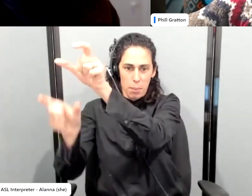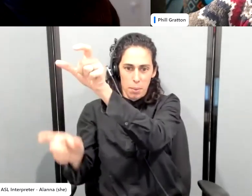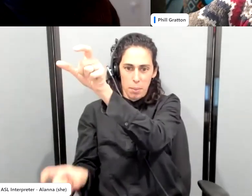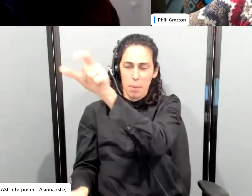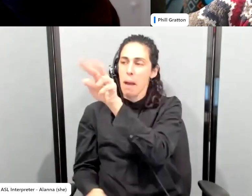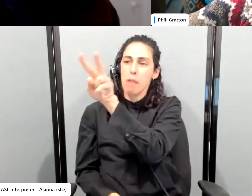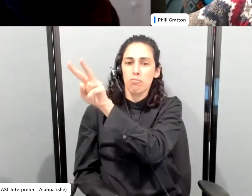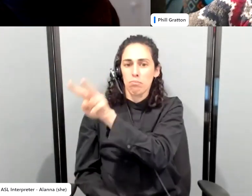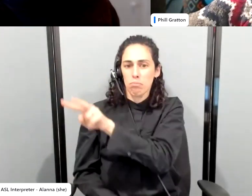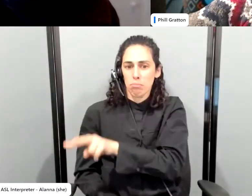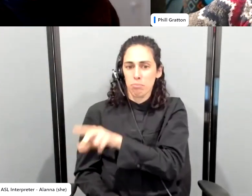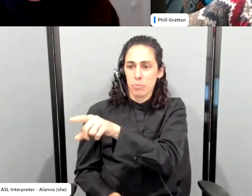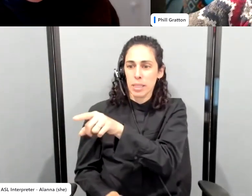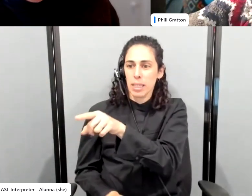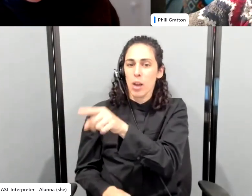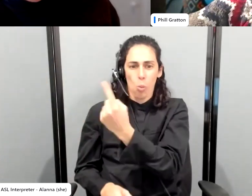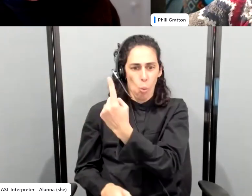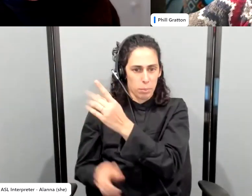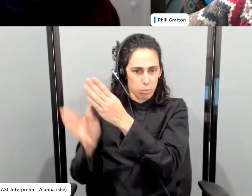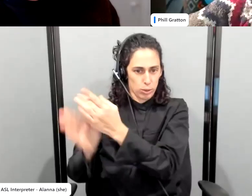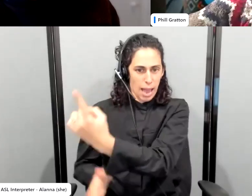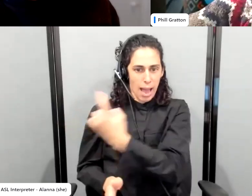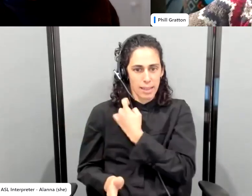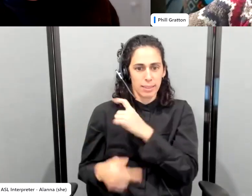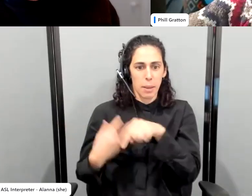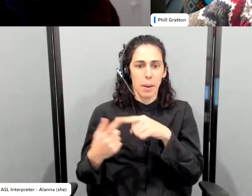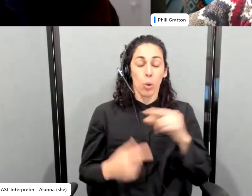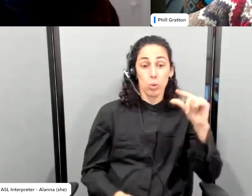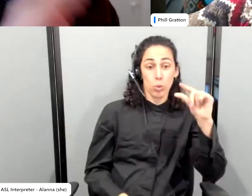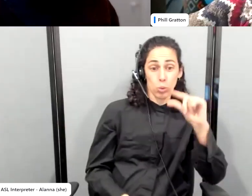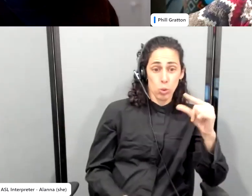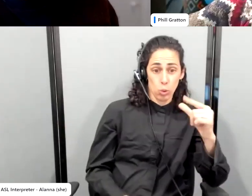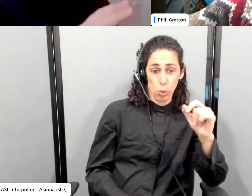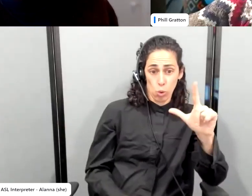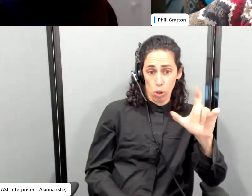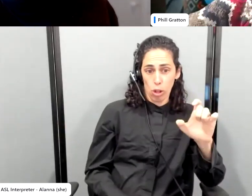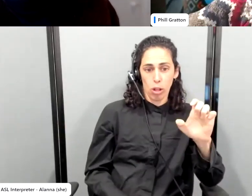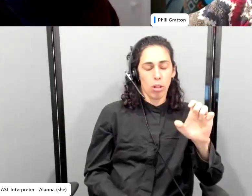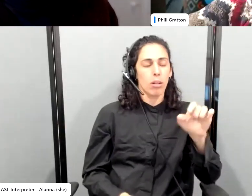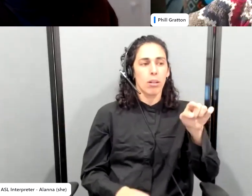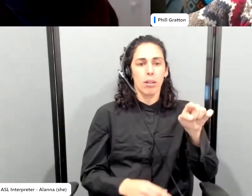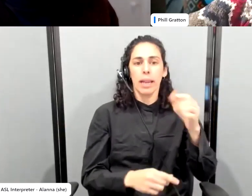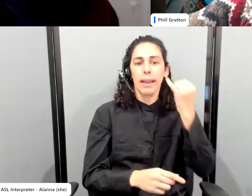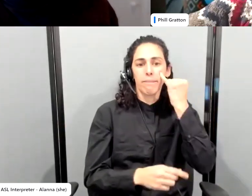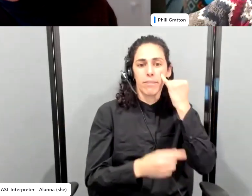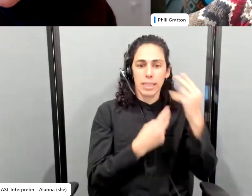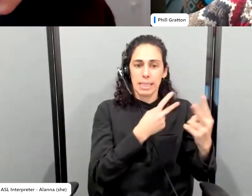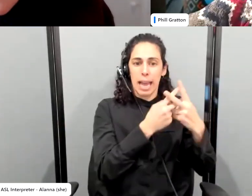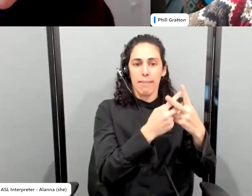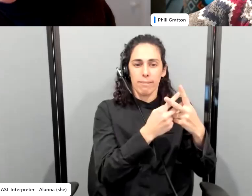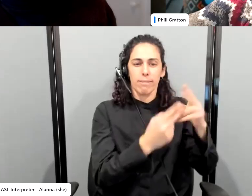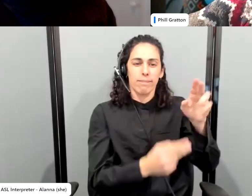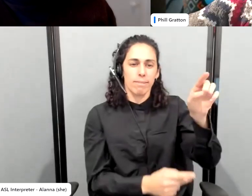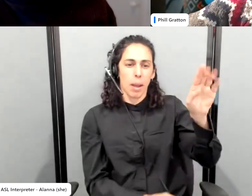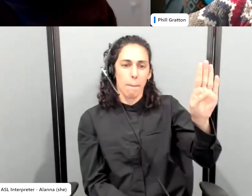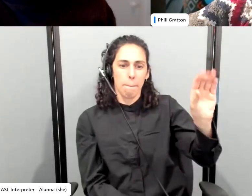asking about the difference between bookmarking in a browser and how it remembers information, and the